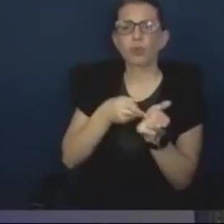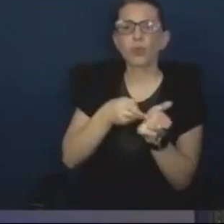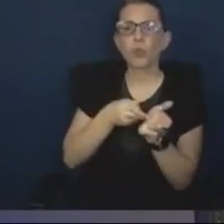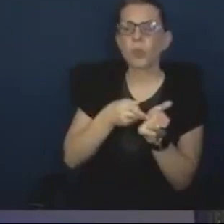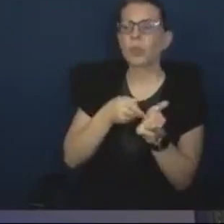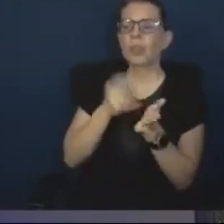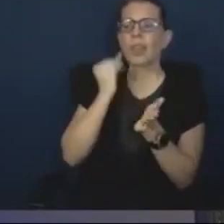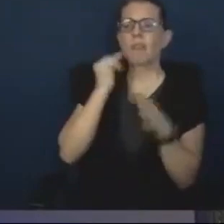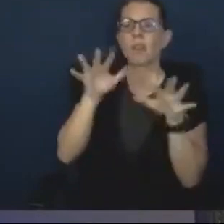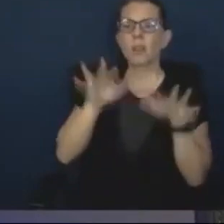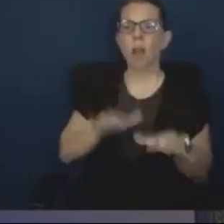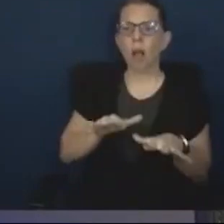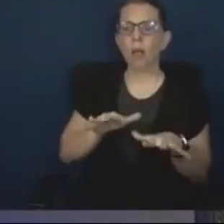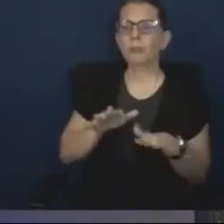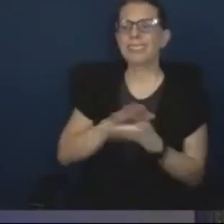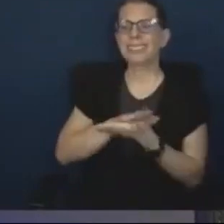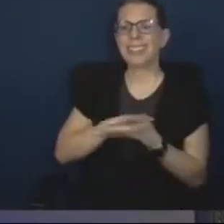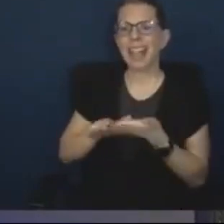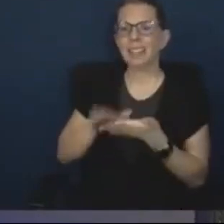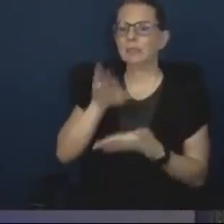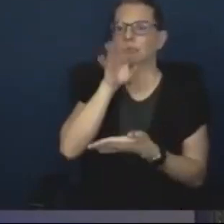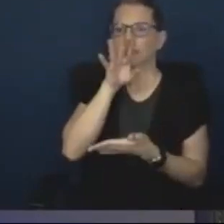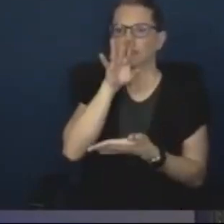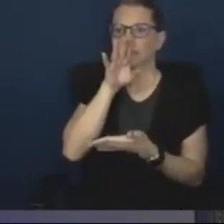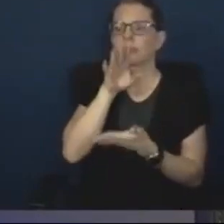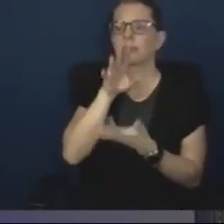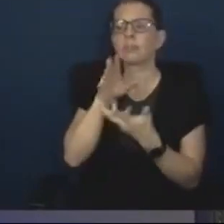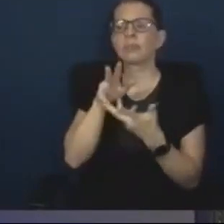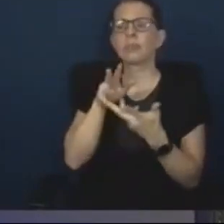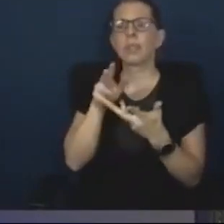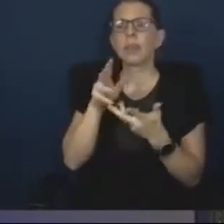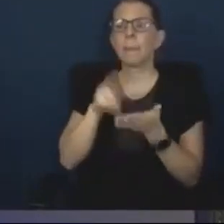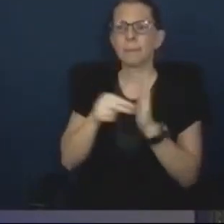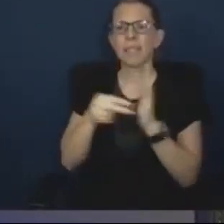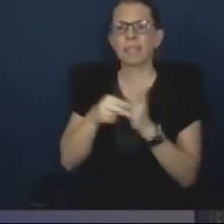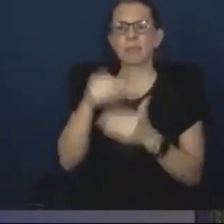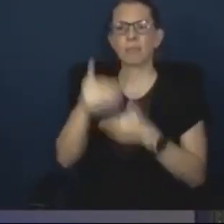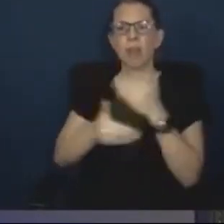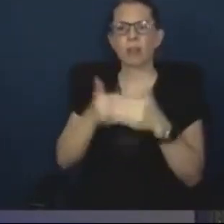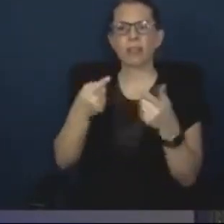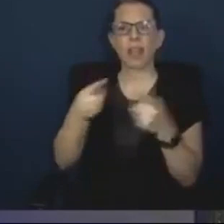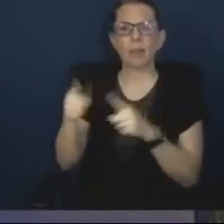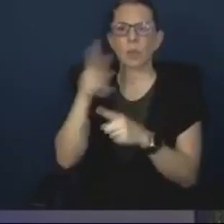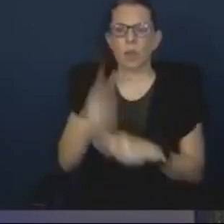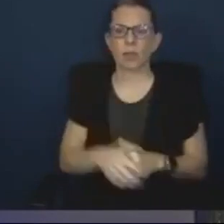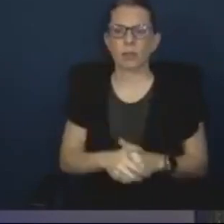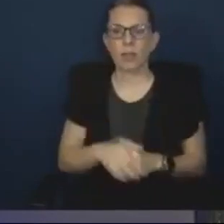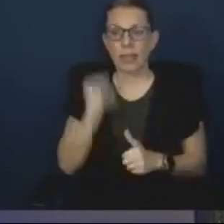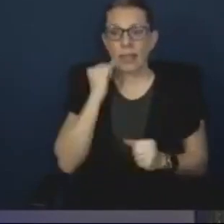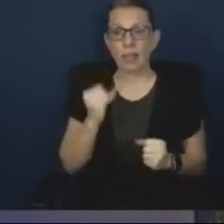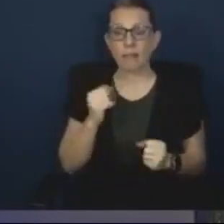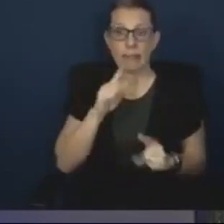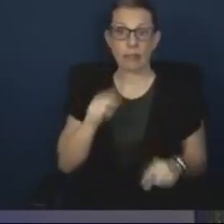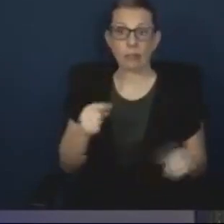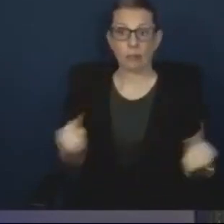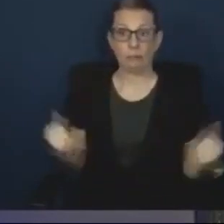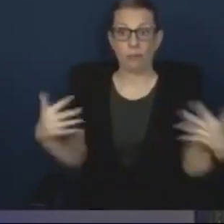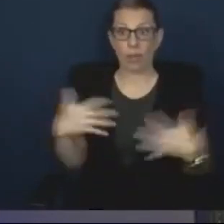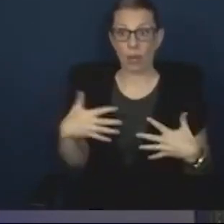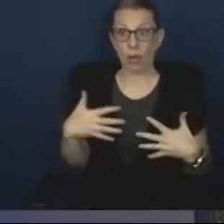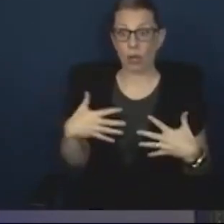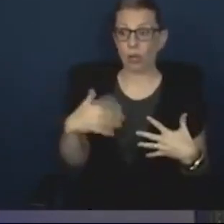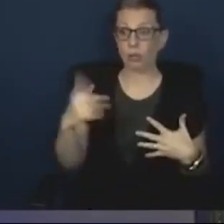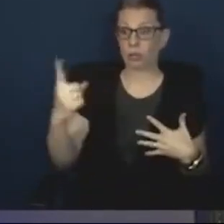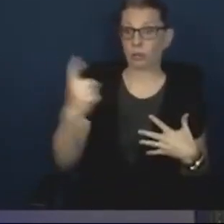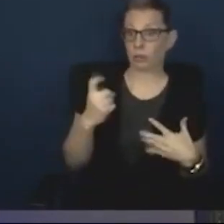like that, you'll make progress. And so that's, you know, I think if you're going to be a fear answerer, you have to understand that the root of